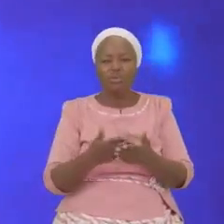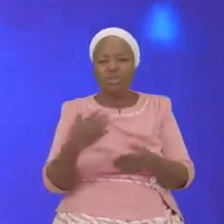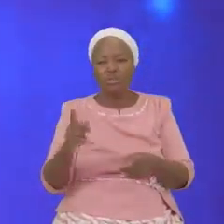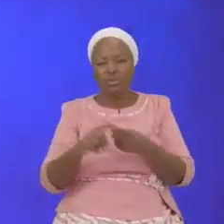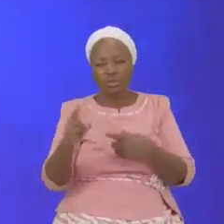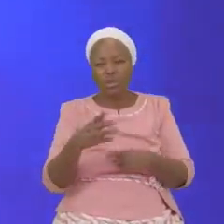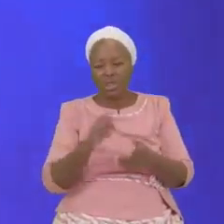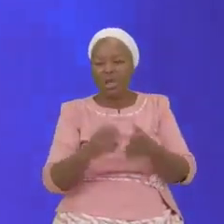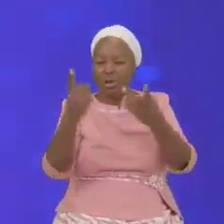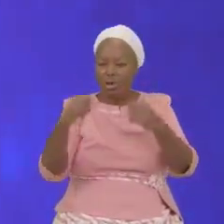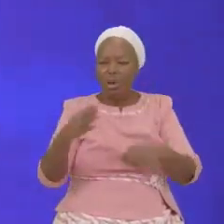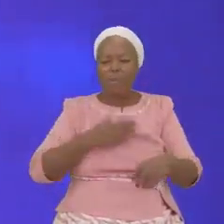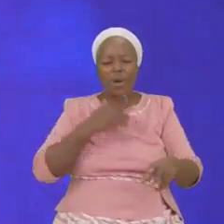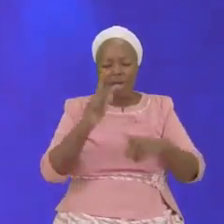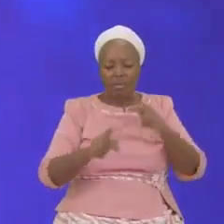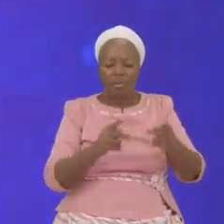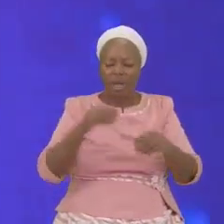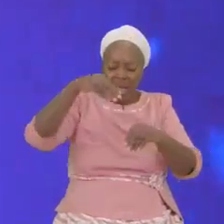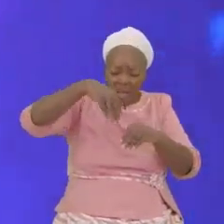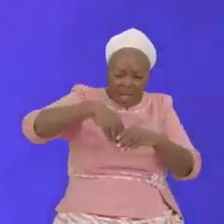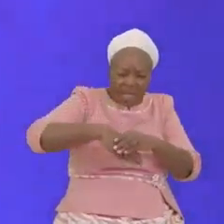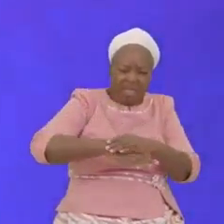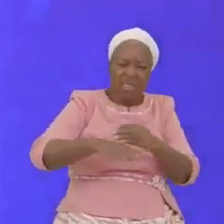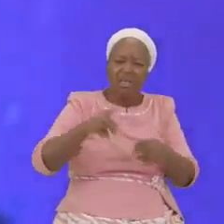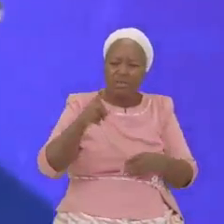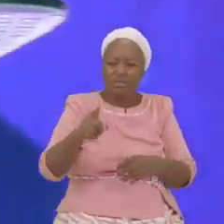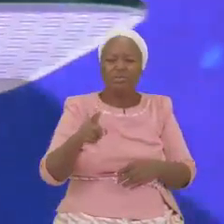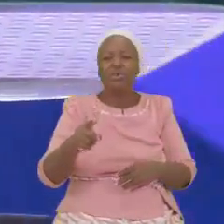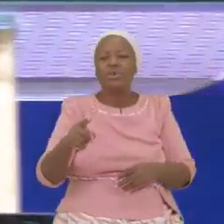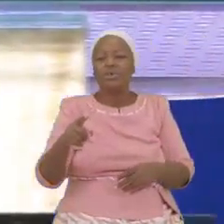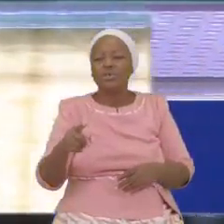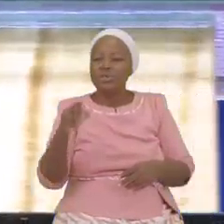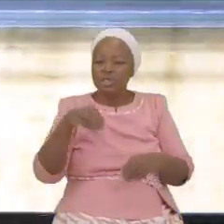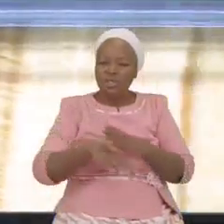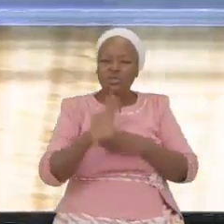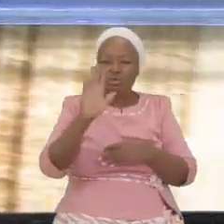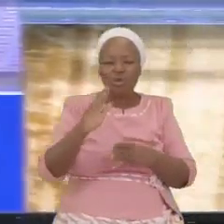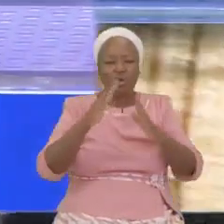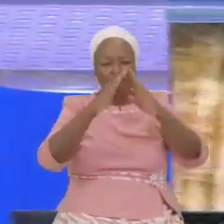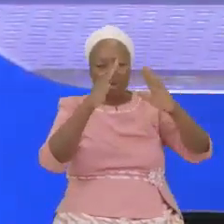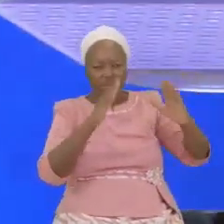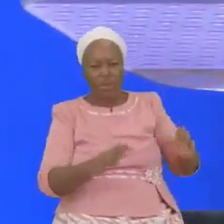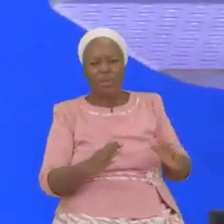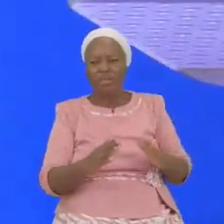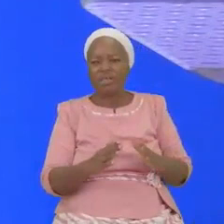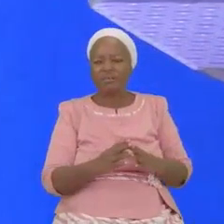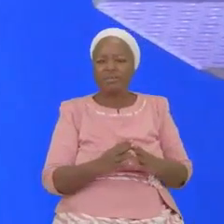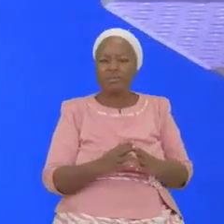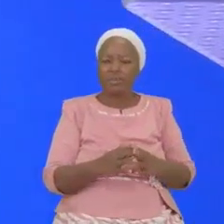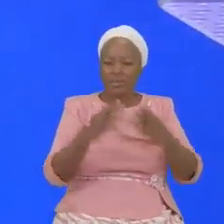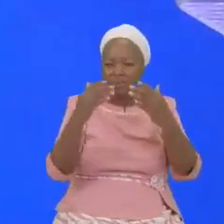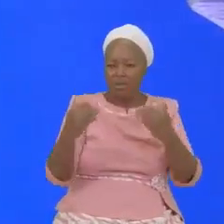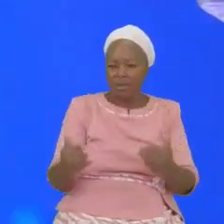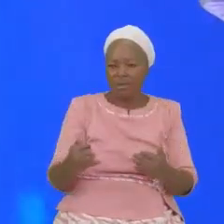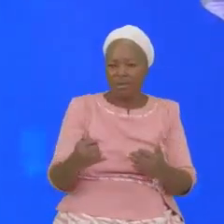enter thou into thy chambers. Enter thou into thy chambers.